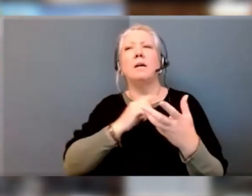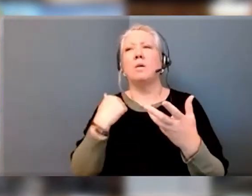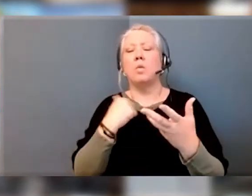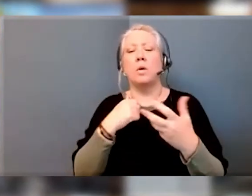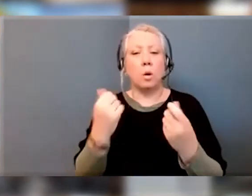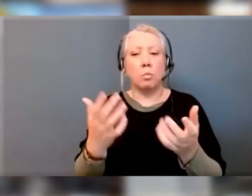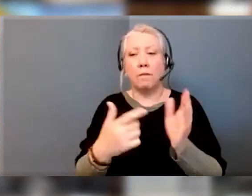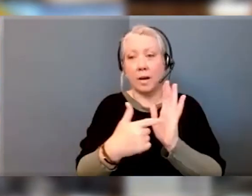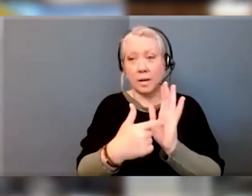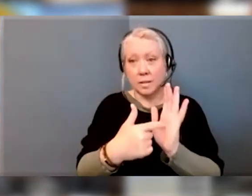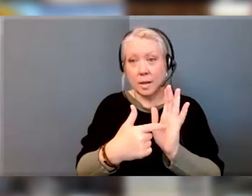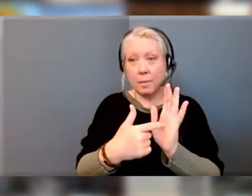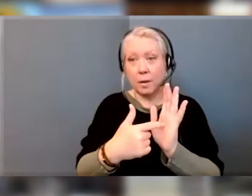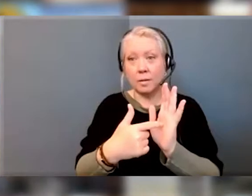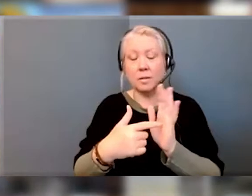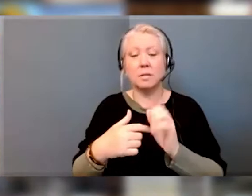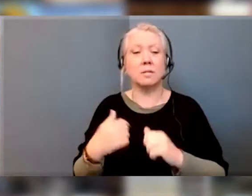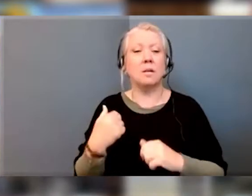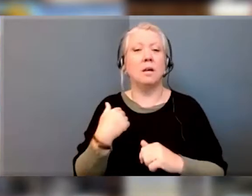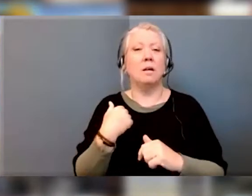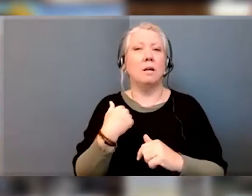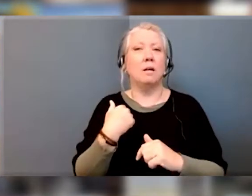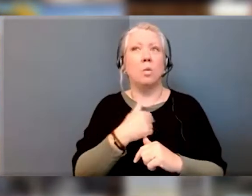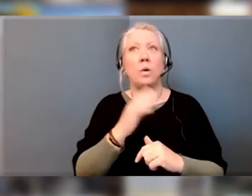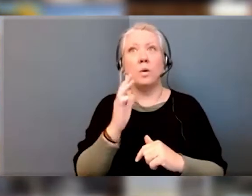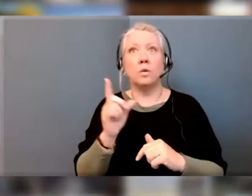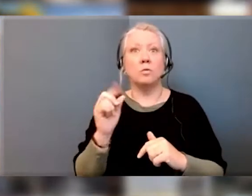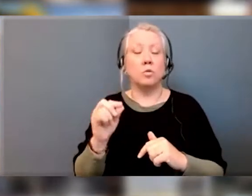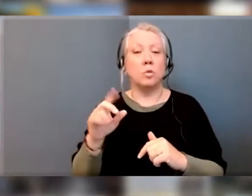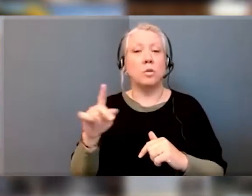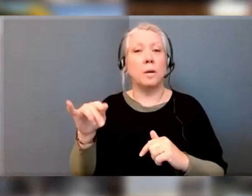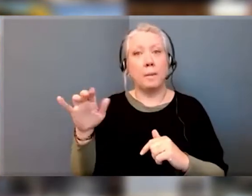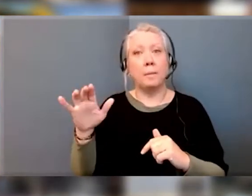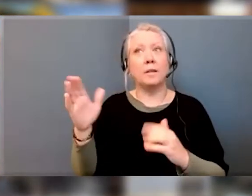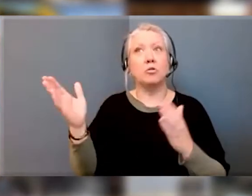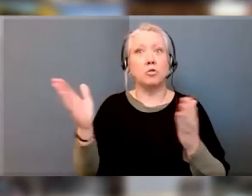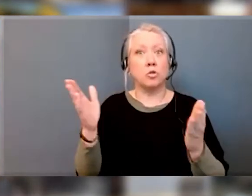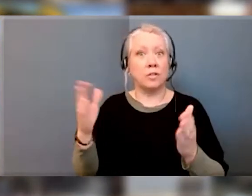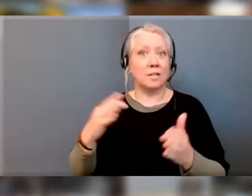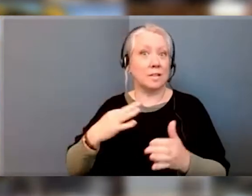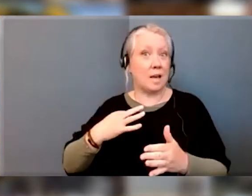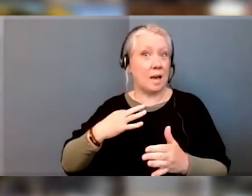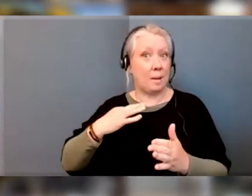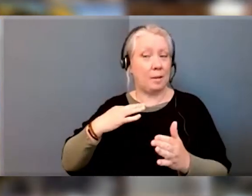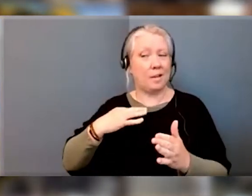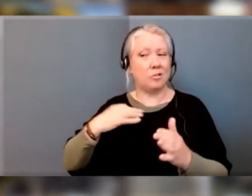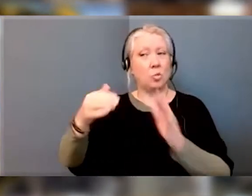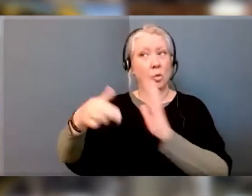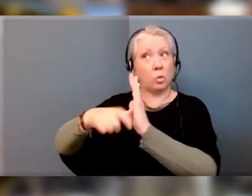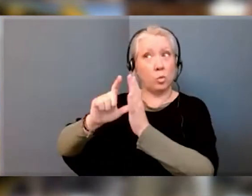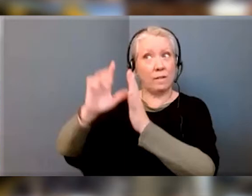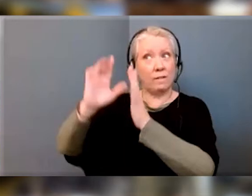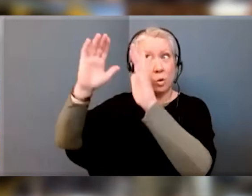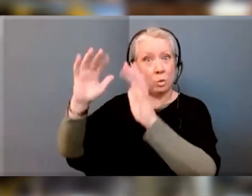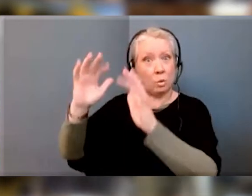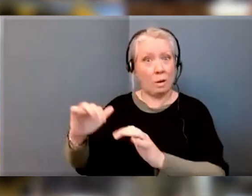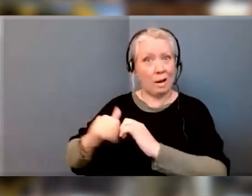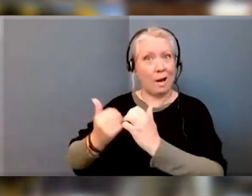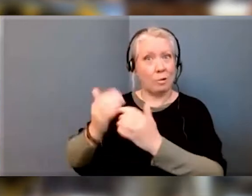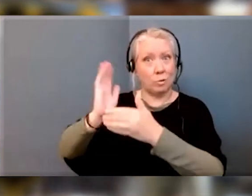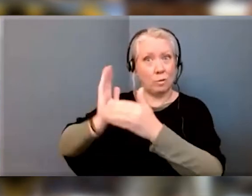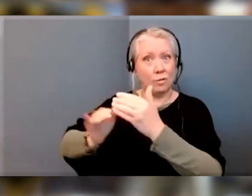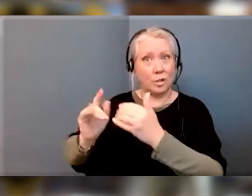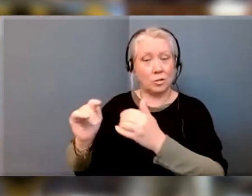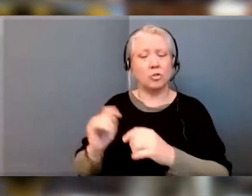We'll get into the public service application itself, and then go into the timeline and